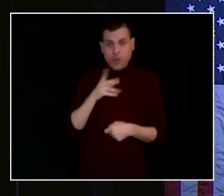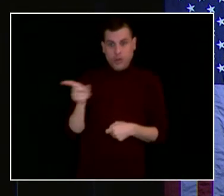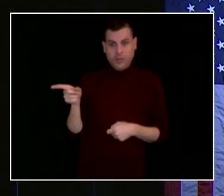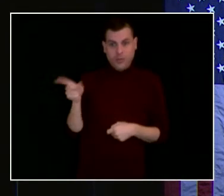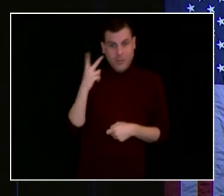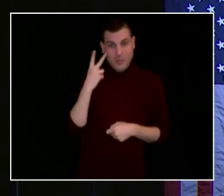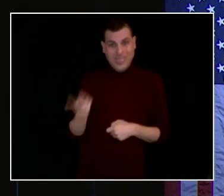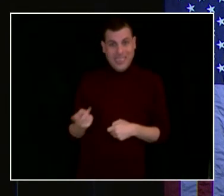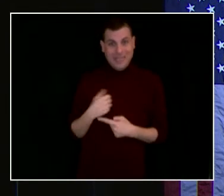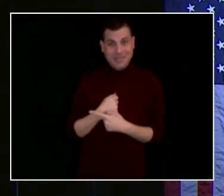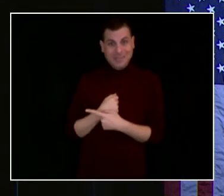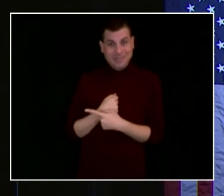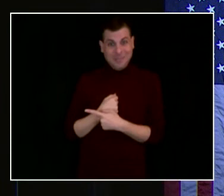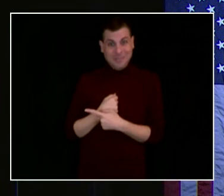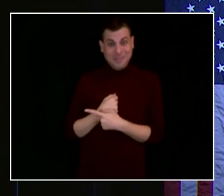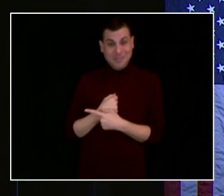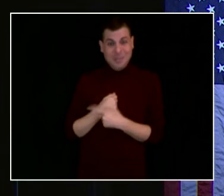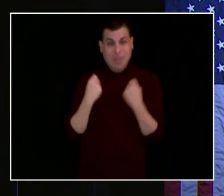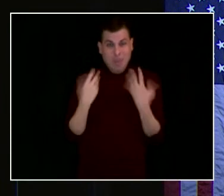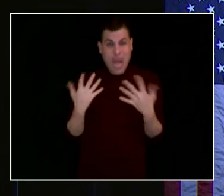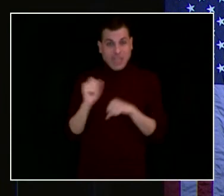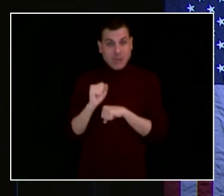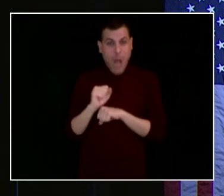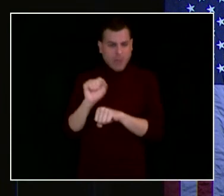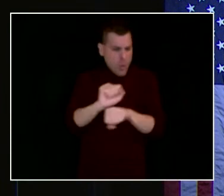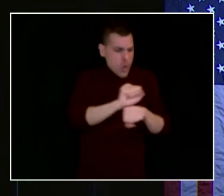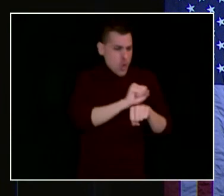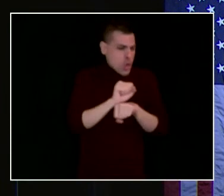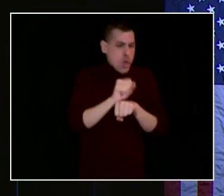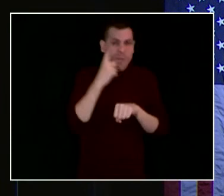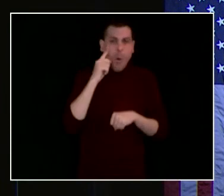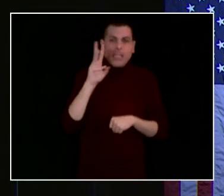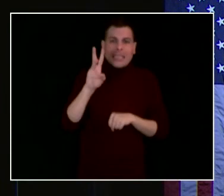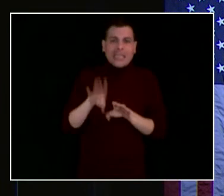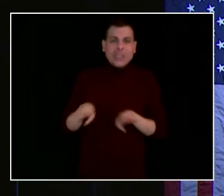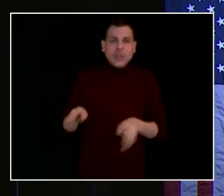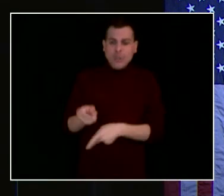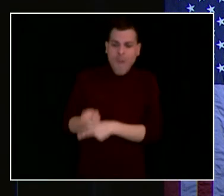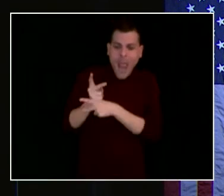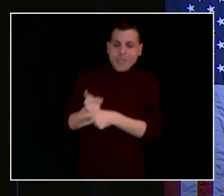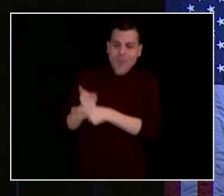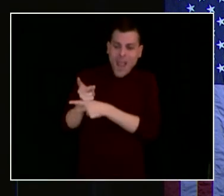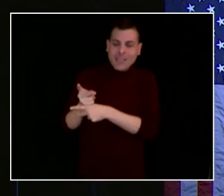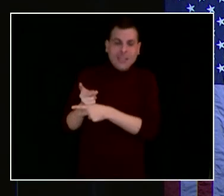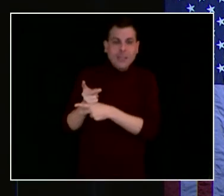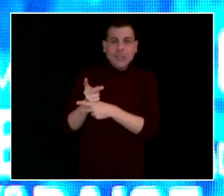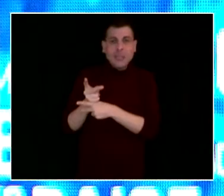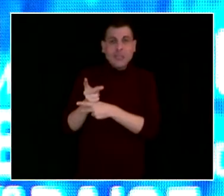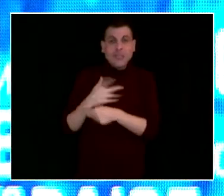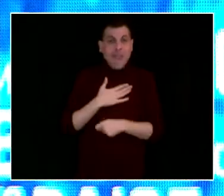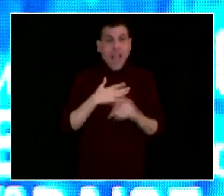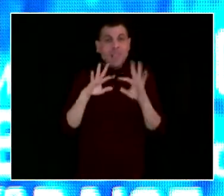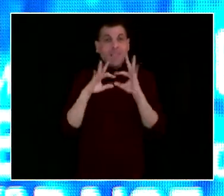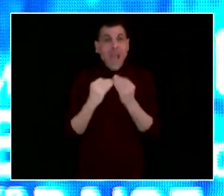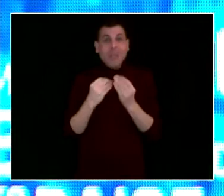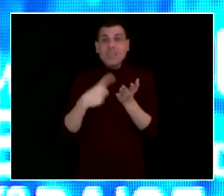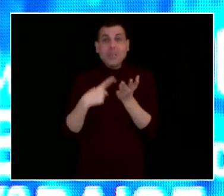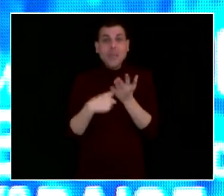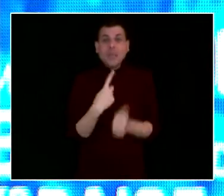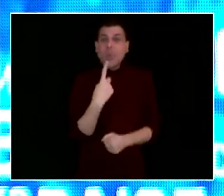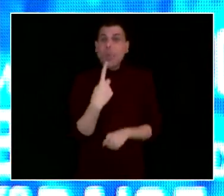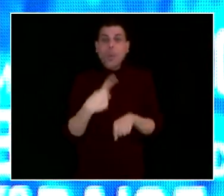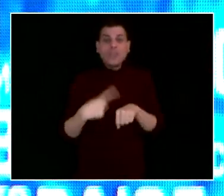raise 6 kids by herself. Too often we had to eat 1 meal a day because we could not afford